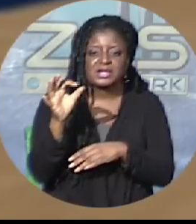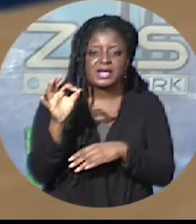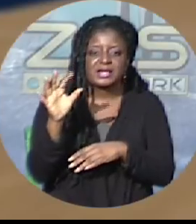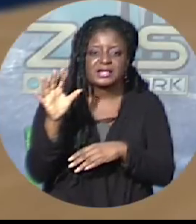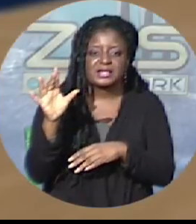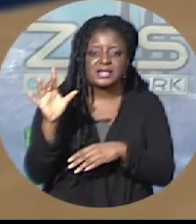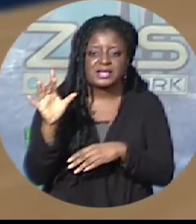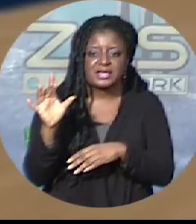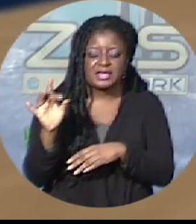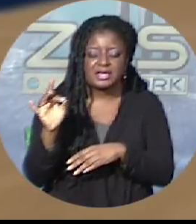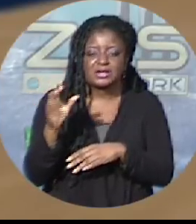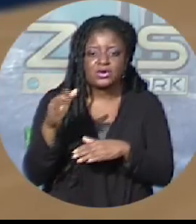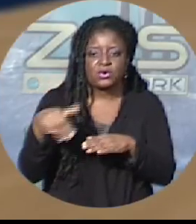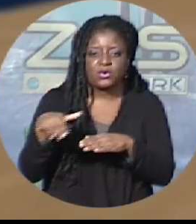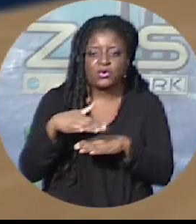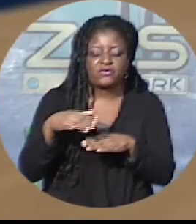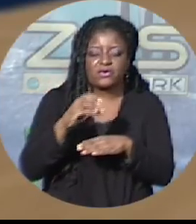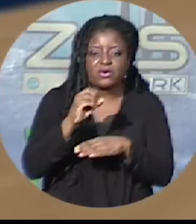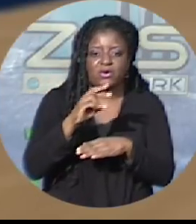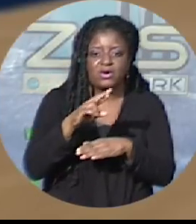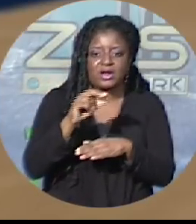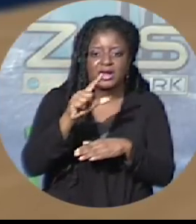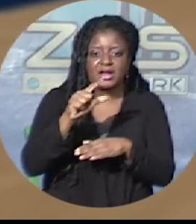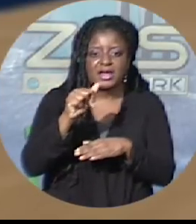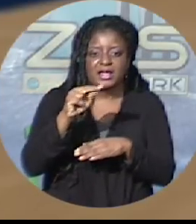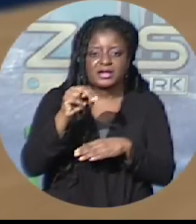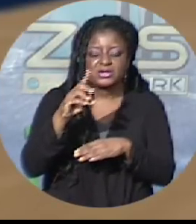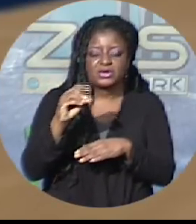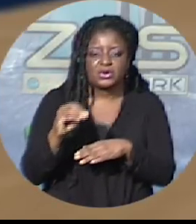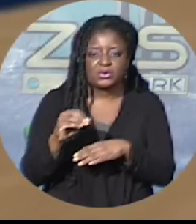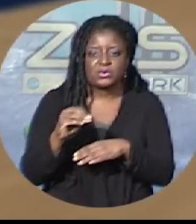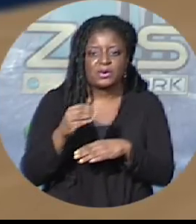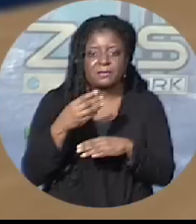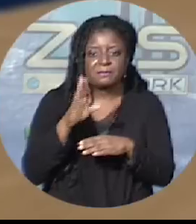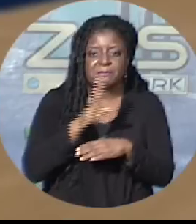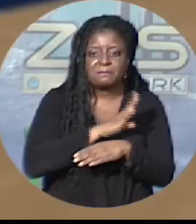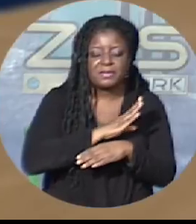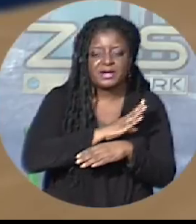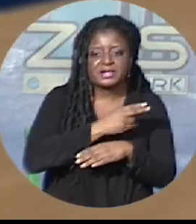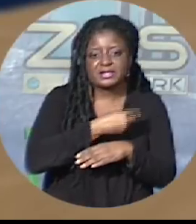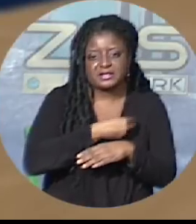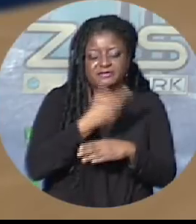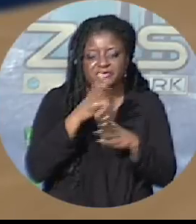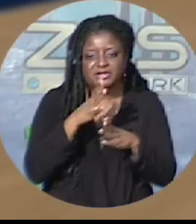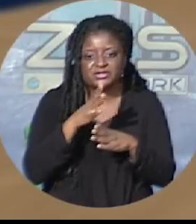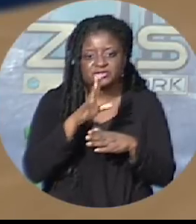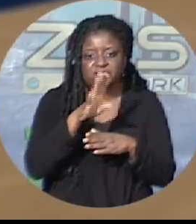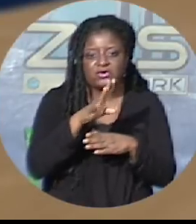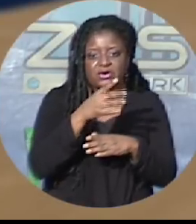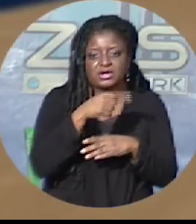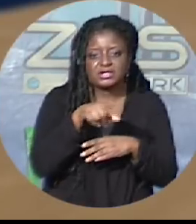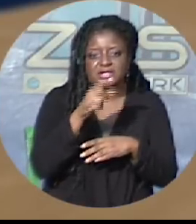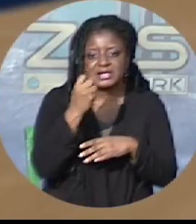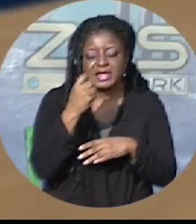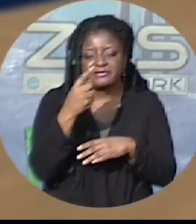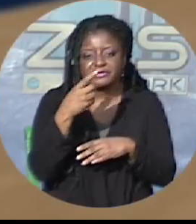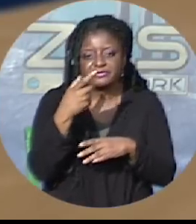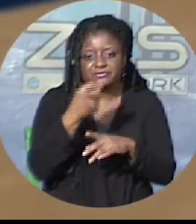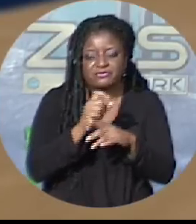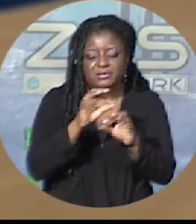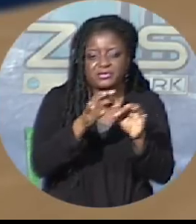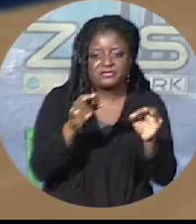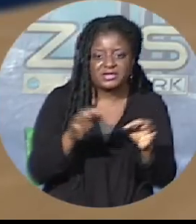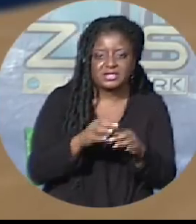Buddy finished up 4 for 11 from the field and 2 of 8 from behind the three-point arc. He had 10 points, 4 rebounds, and